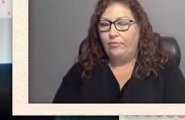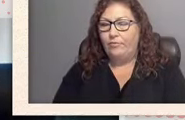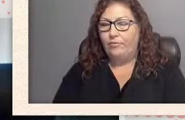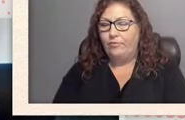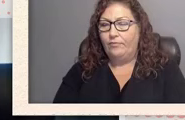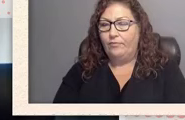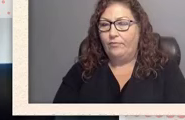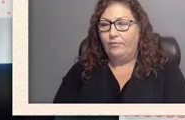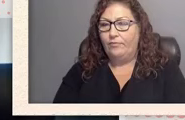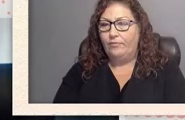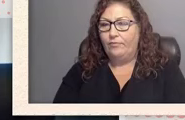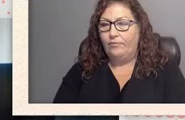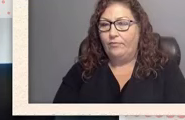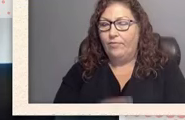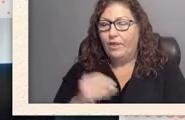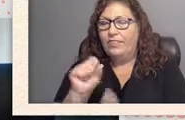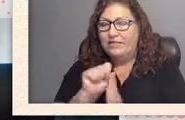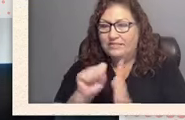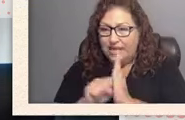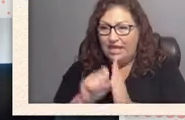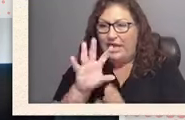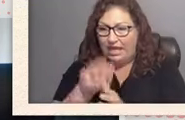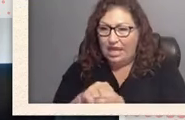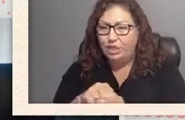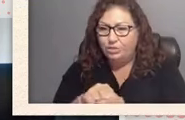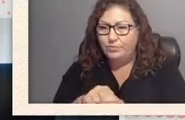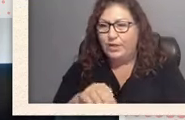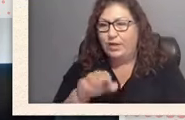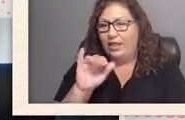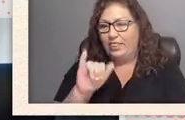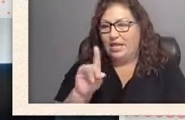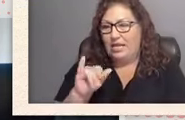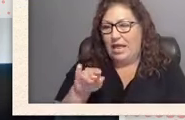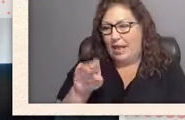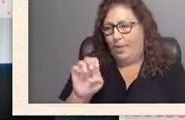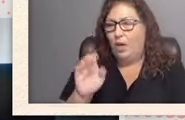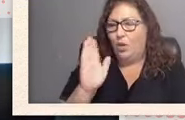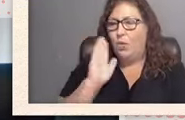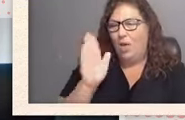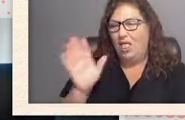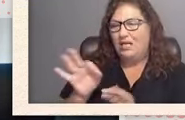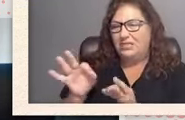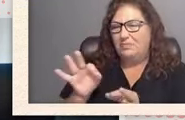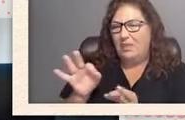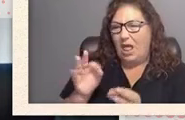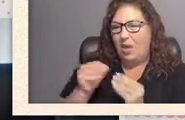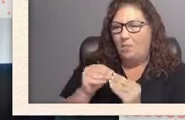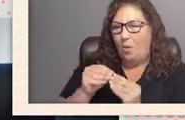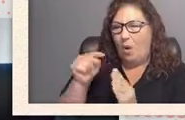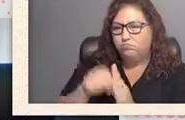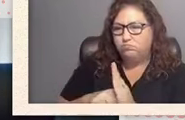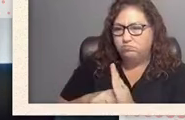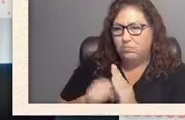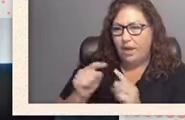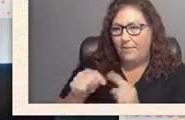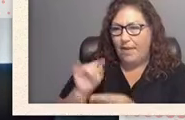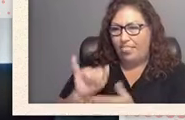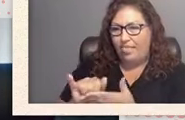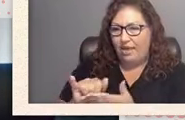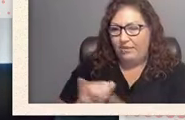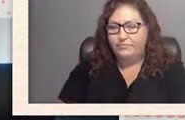state engagement, which Debbie will explain in more detail.